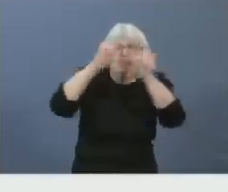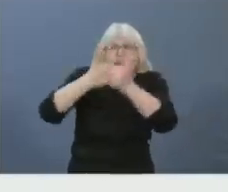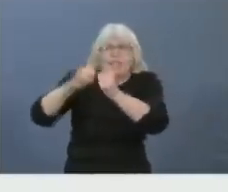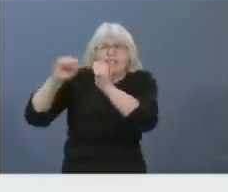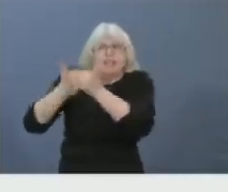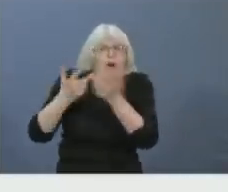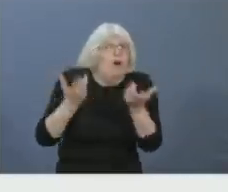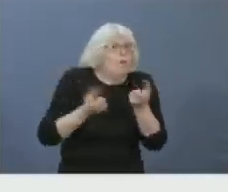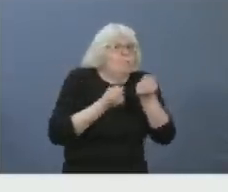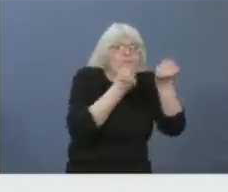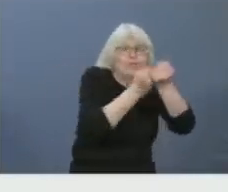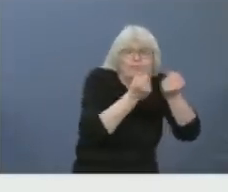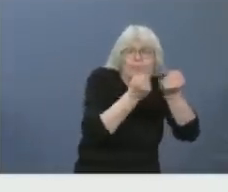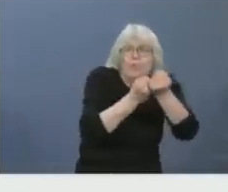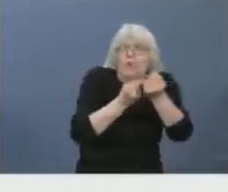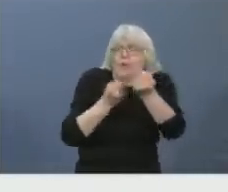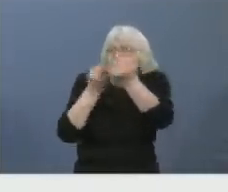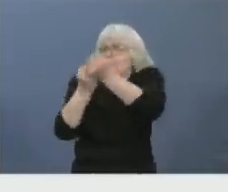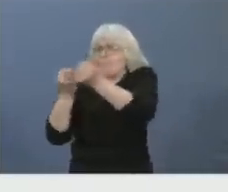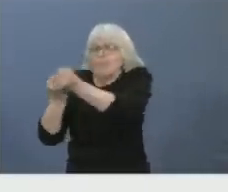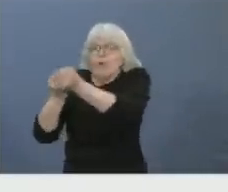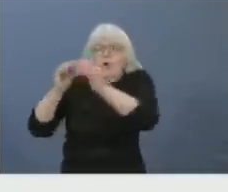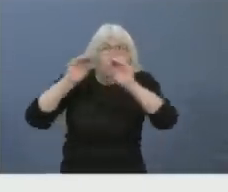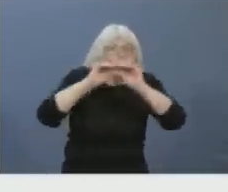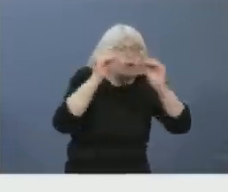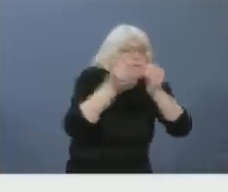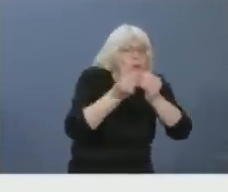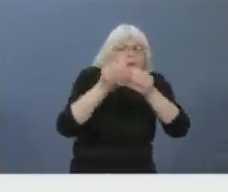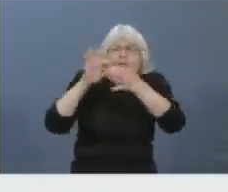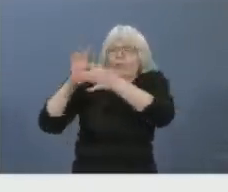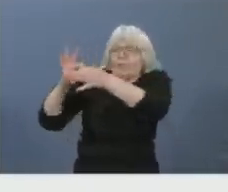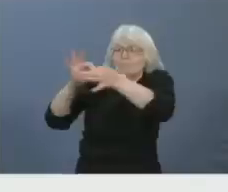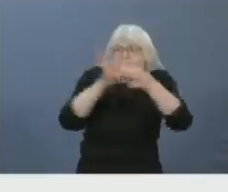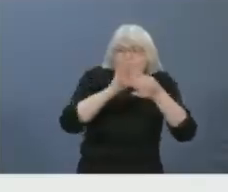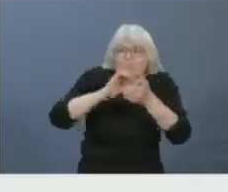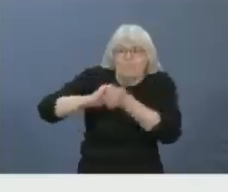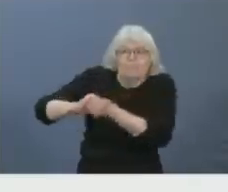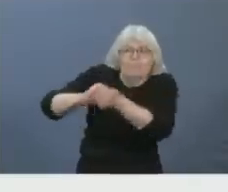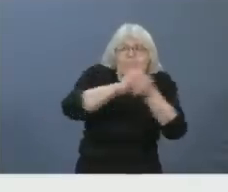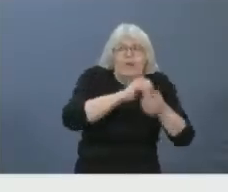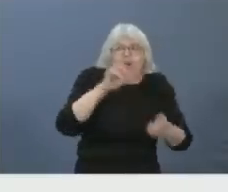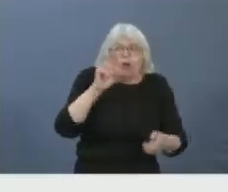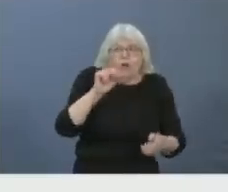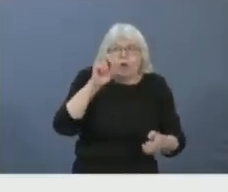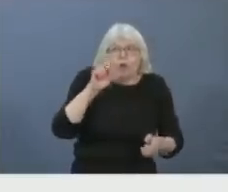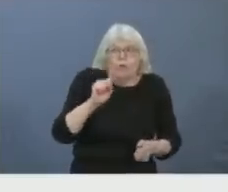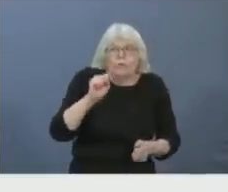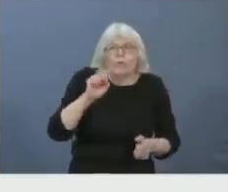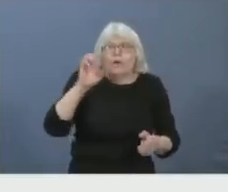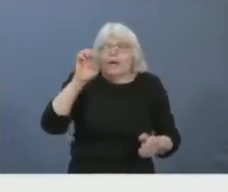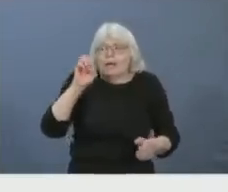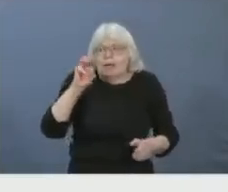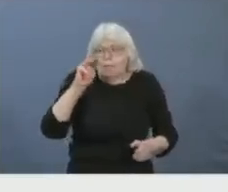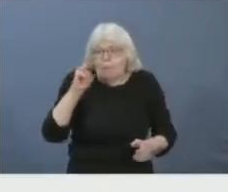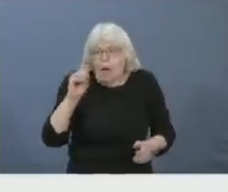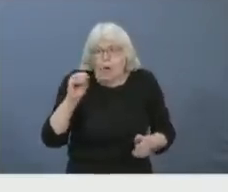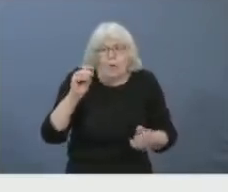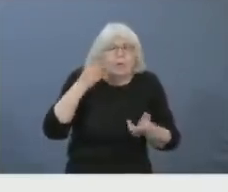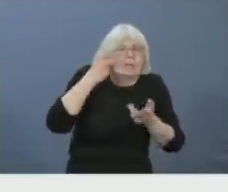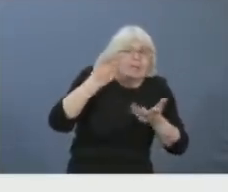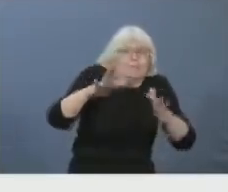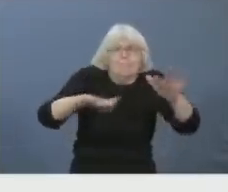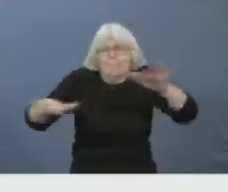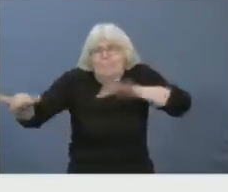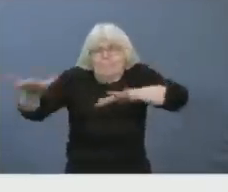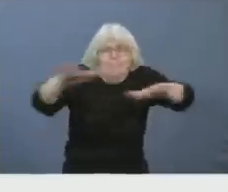are working together in collaboration with Nova Scotia EMO, amongst many government partners and agencies. Again, just to repeat,